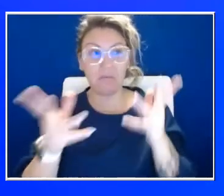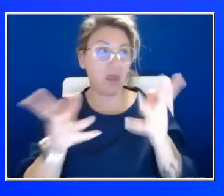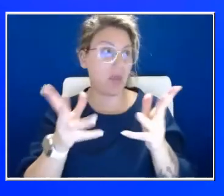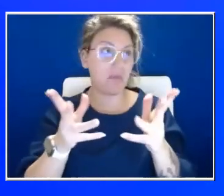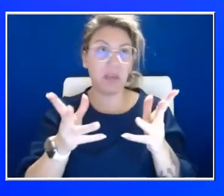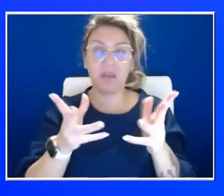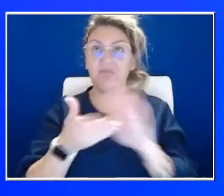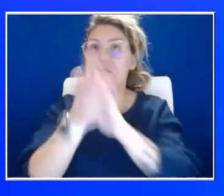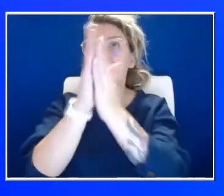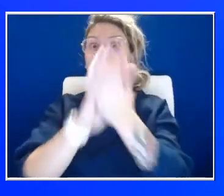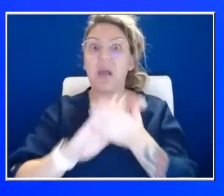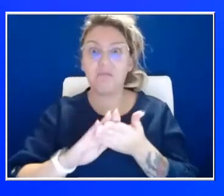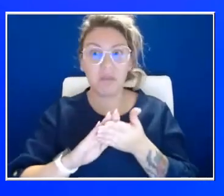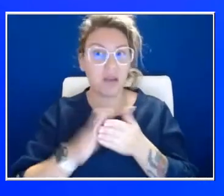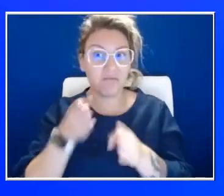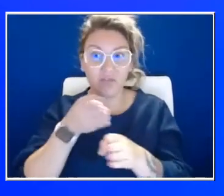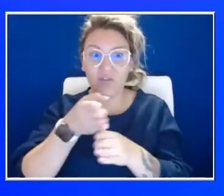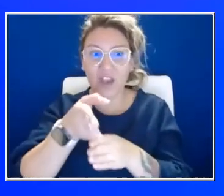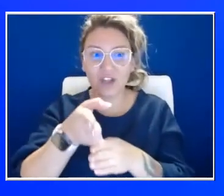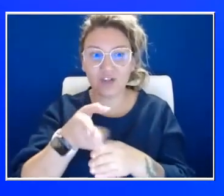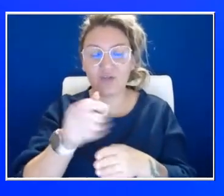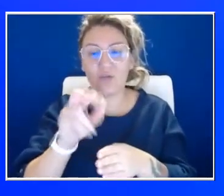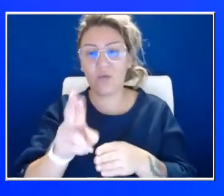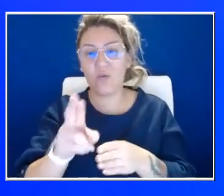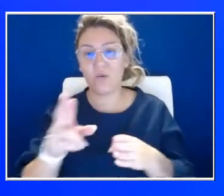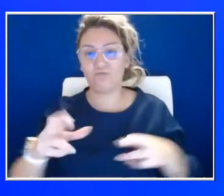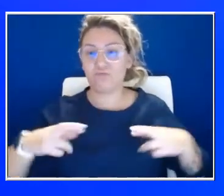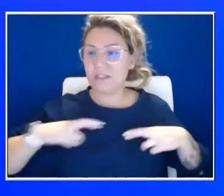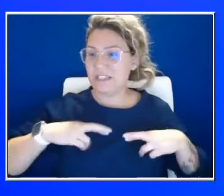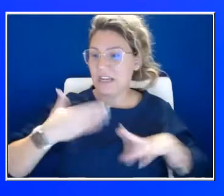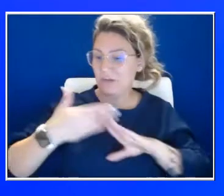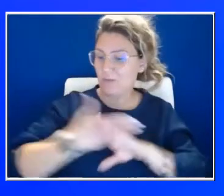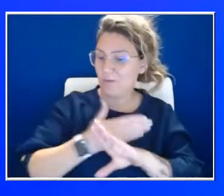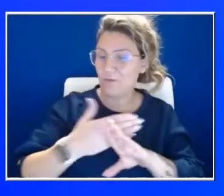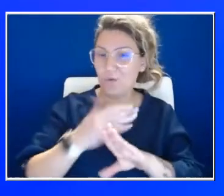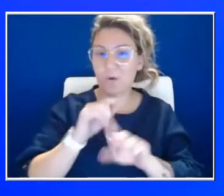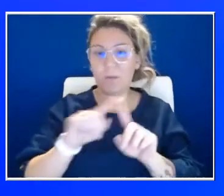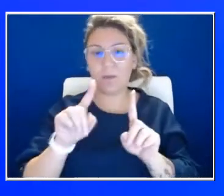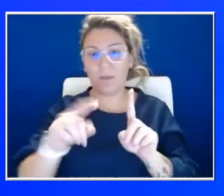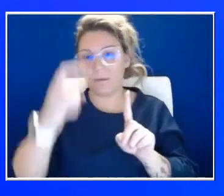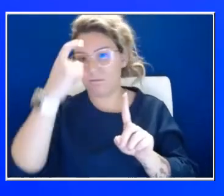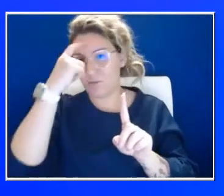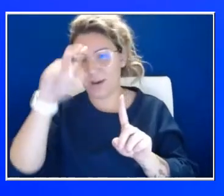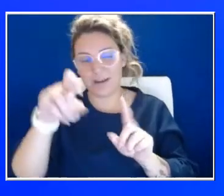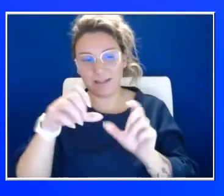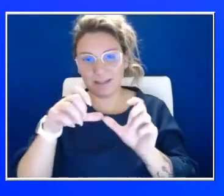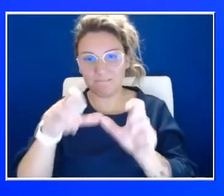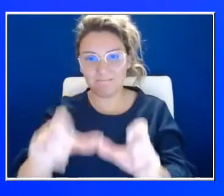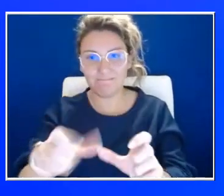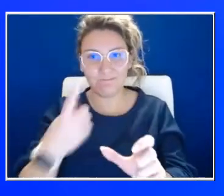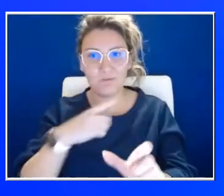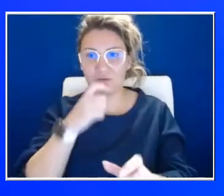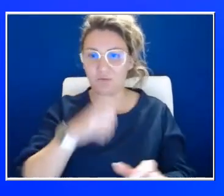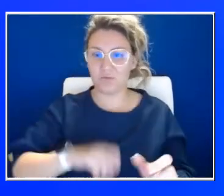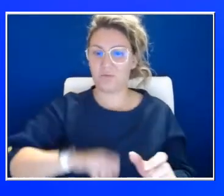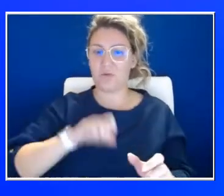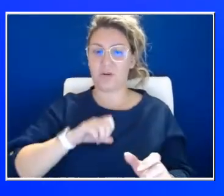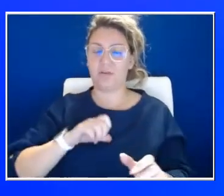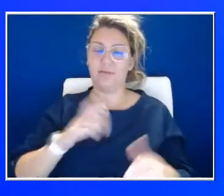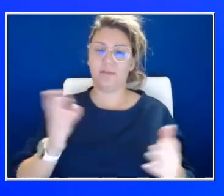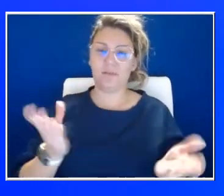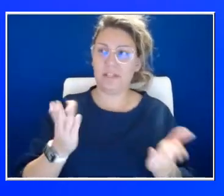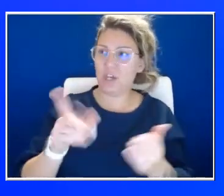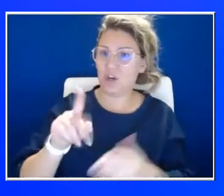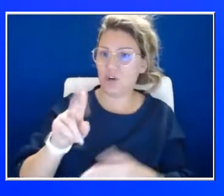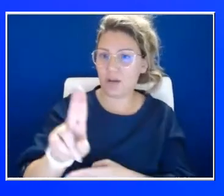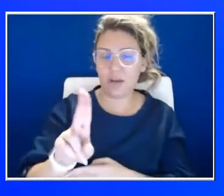level, or you may retire, as I call it, earlier than that. But that brain has to last you. So we don't pride ourselves here at KU at but how fast they get back out